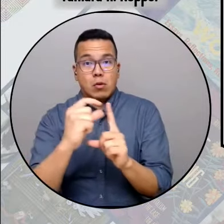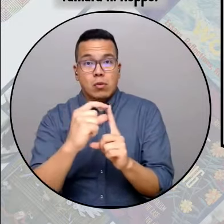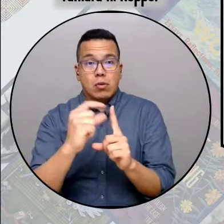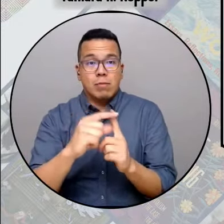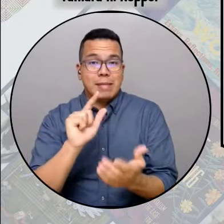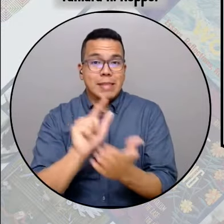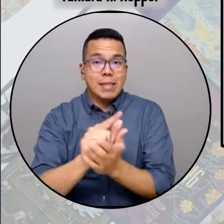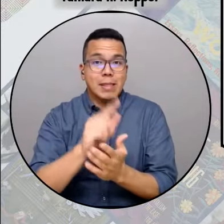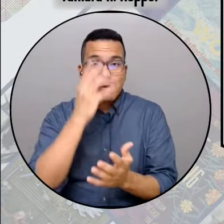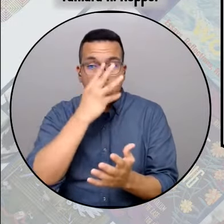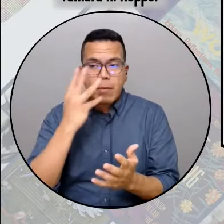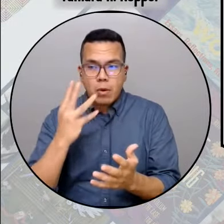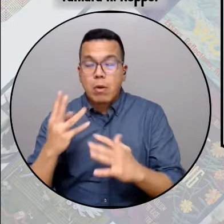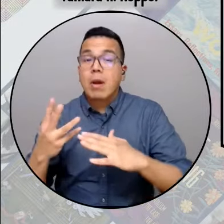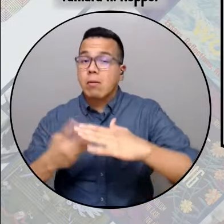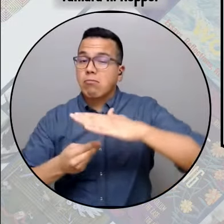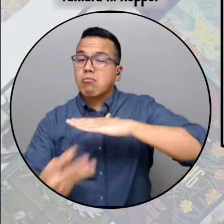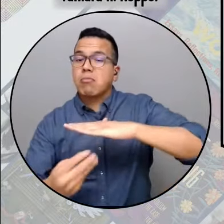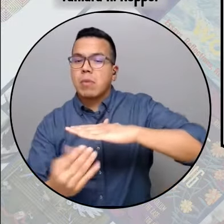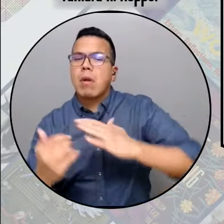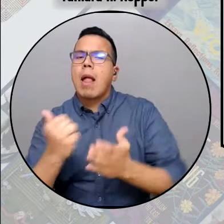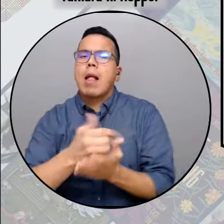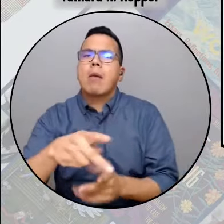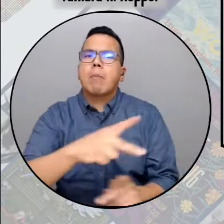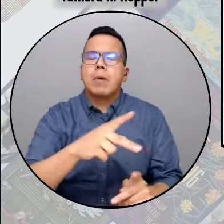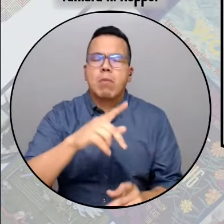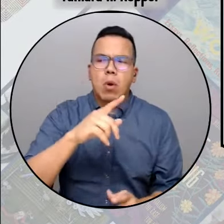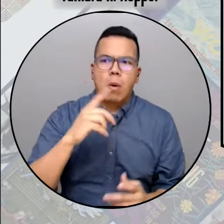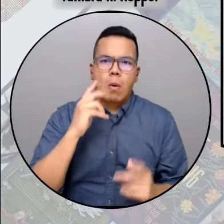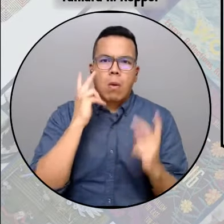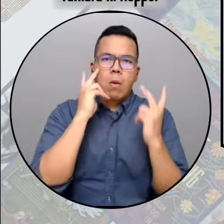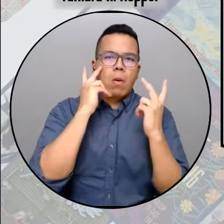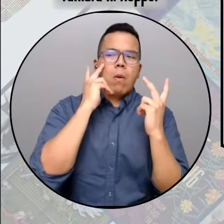But you don't really see this term used